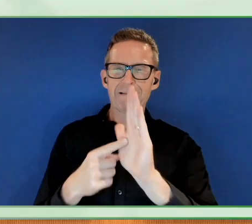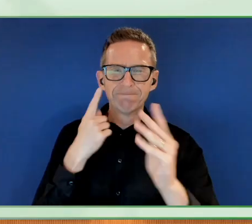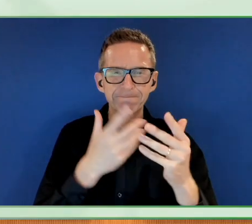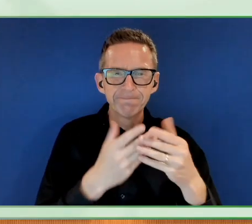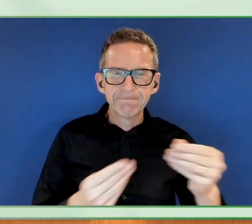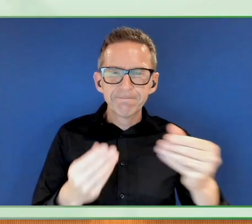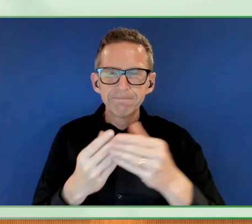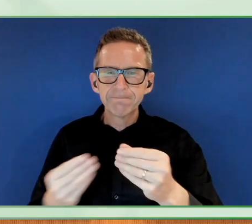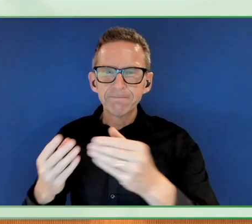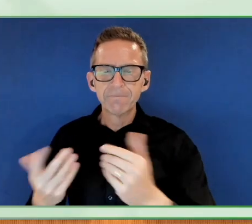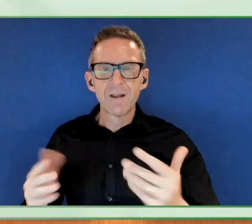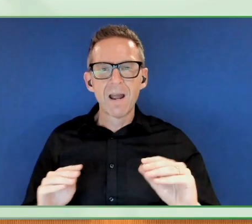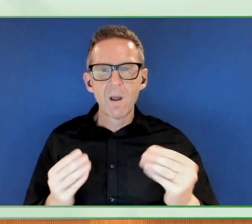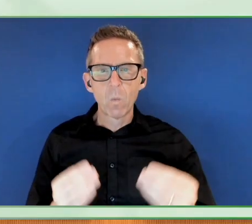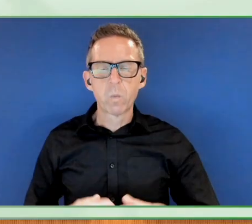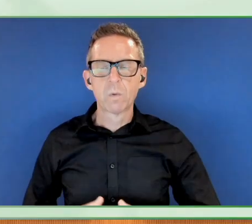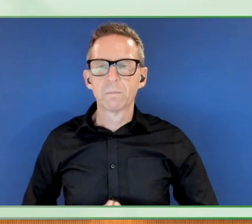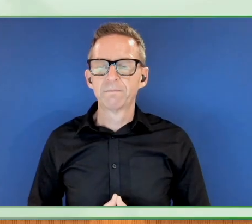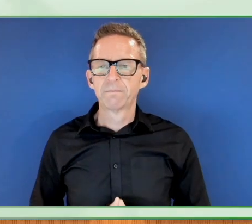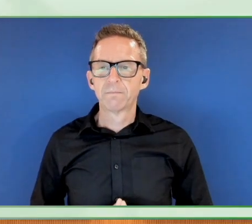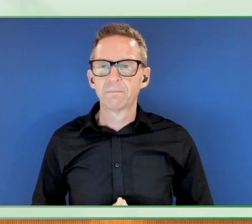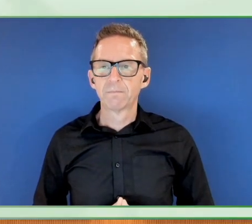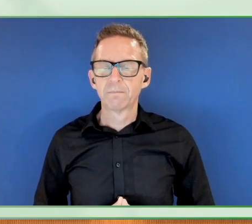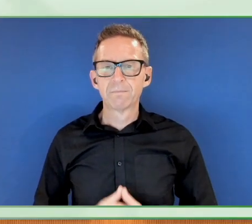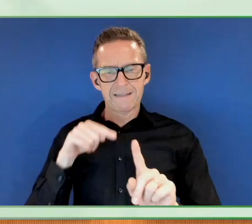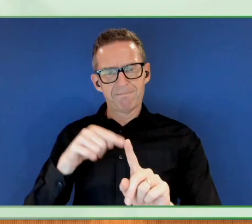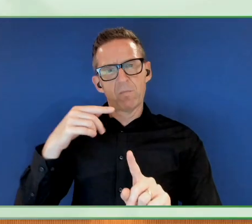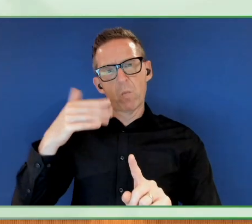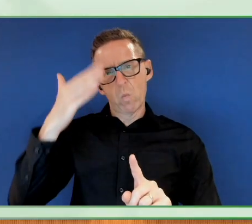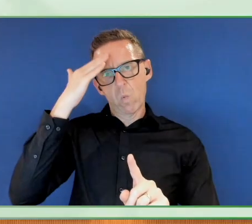also to show the relevance why this is important.